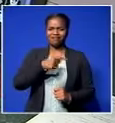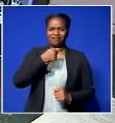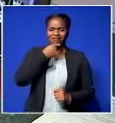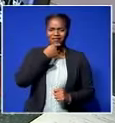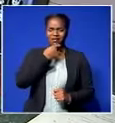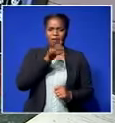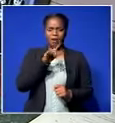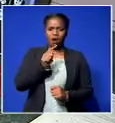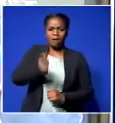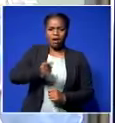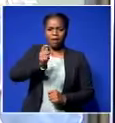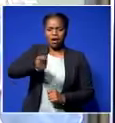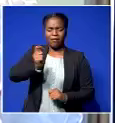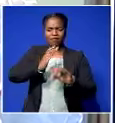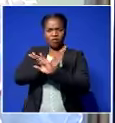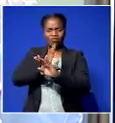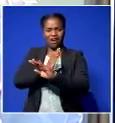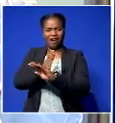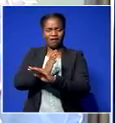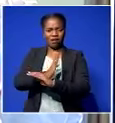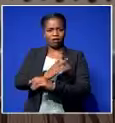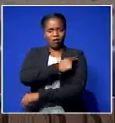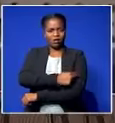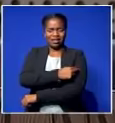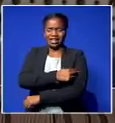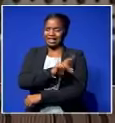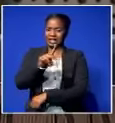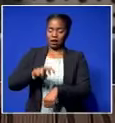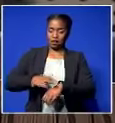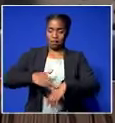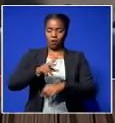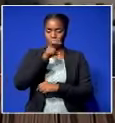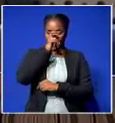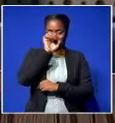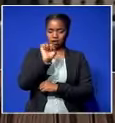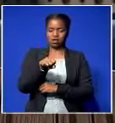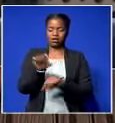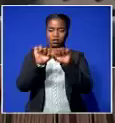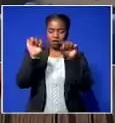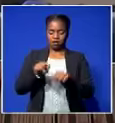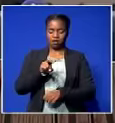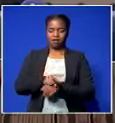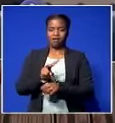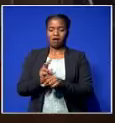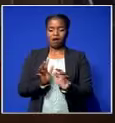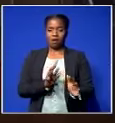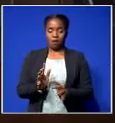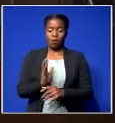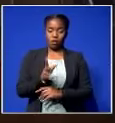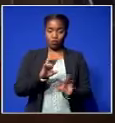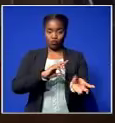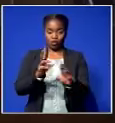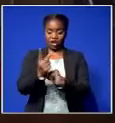expense of patients and need stricter regulation. He says the system will be phased in and should be ready